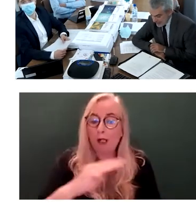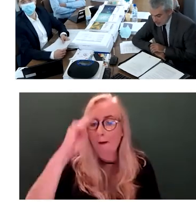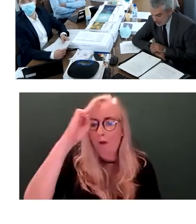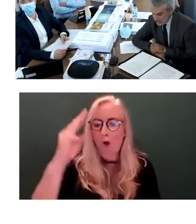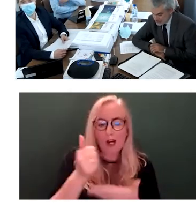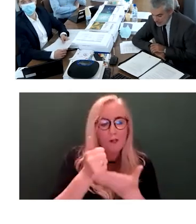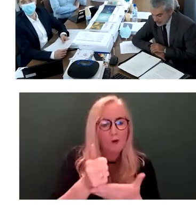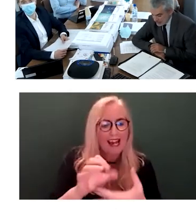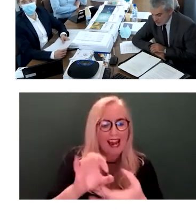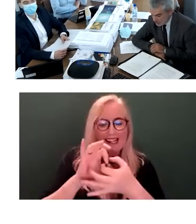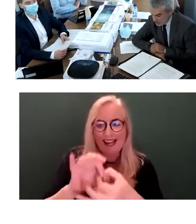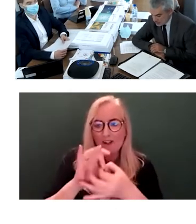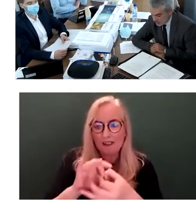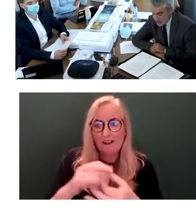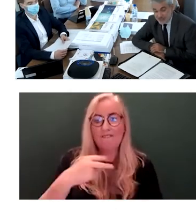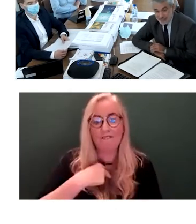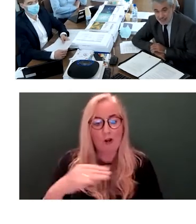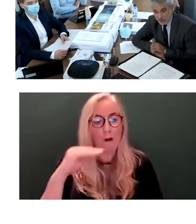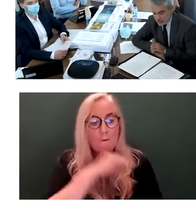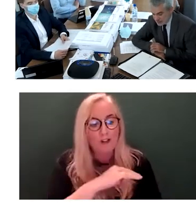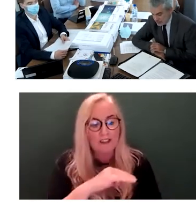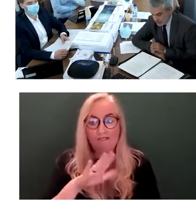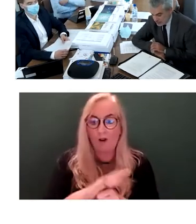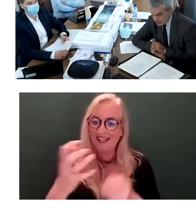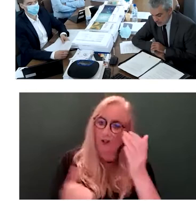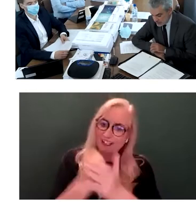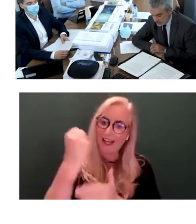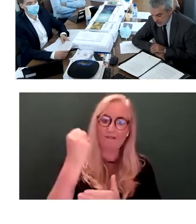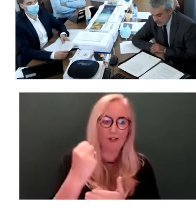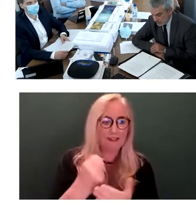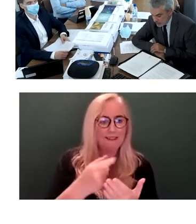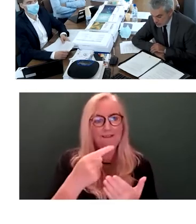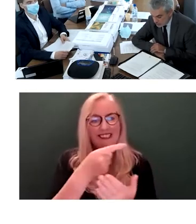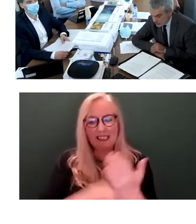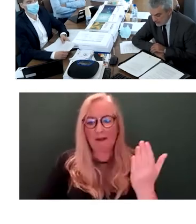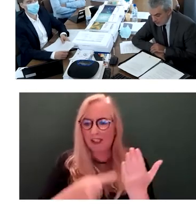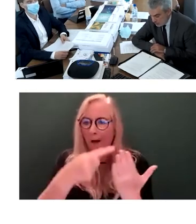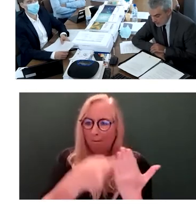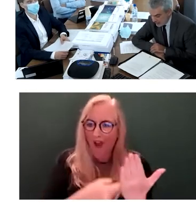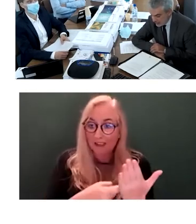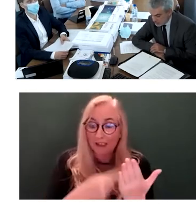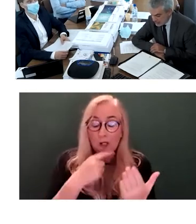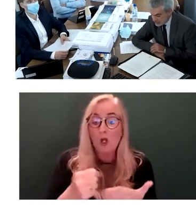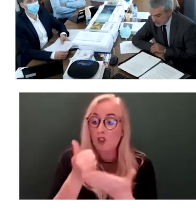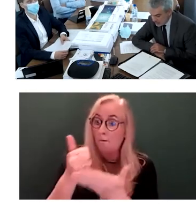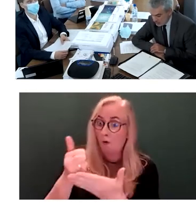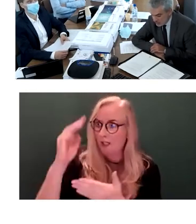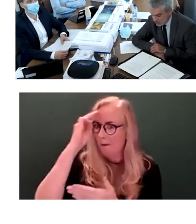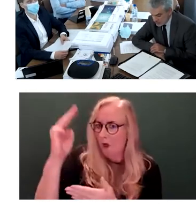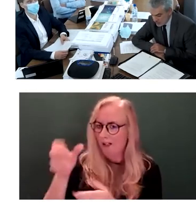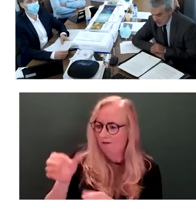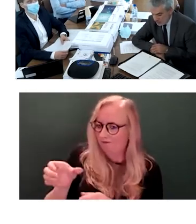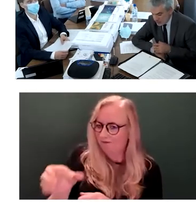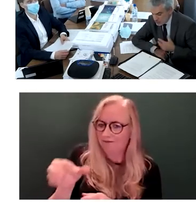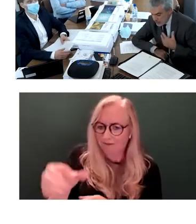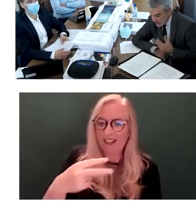and engagement is critically important for a successful disability policy. Employer support and employer engagement is critically